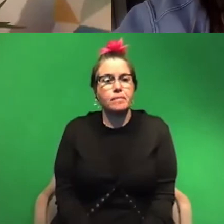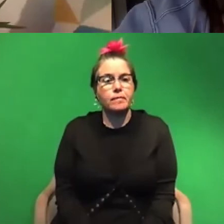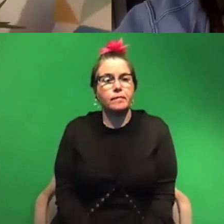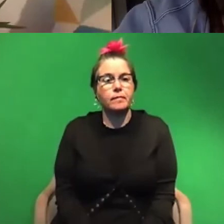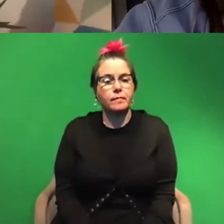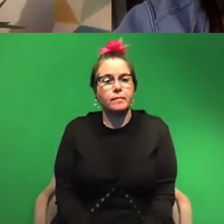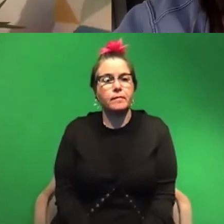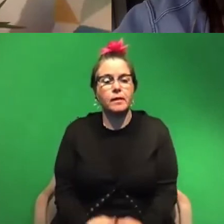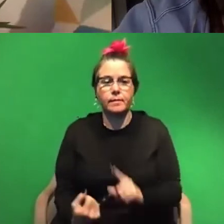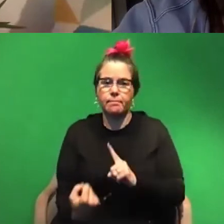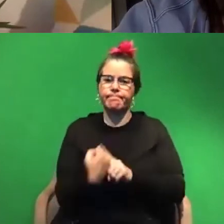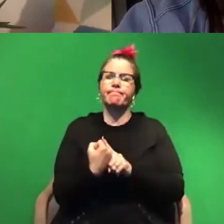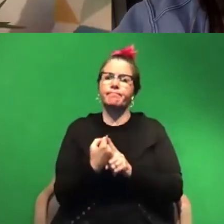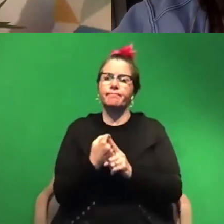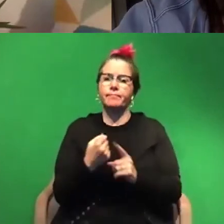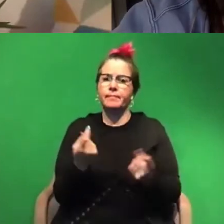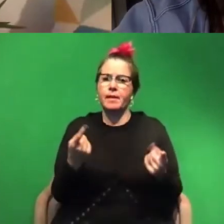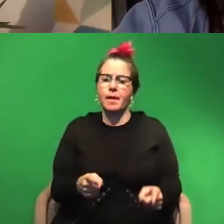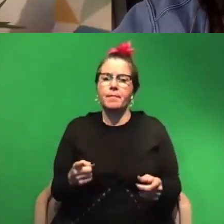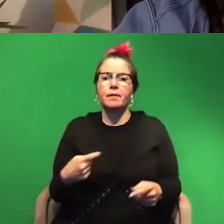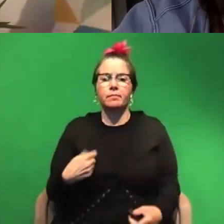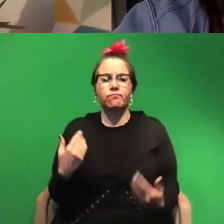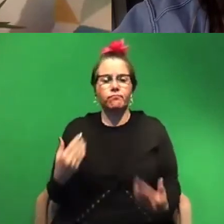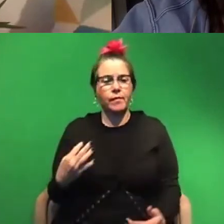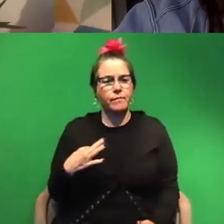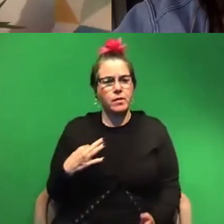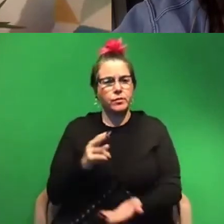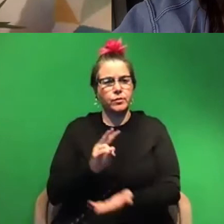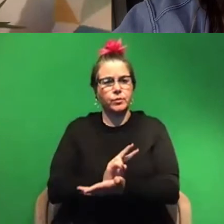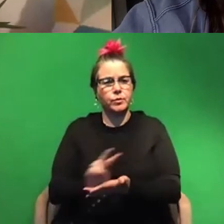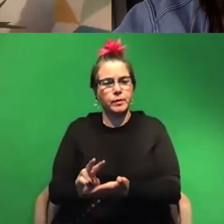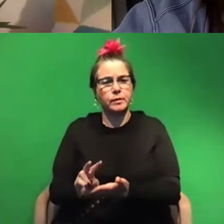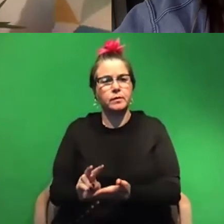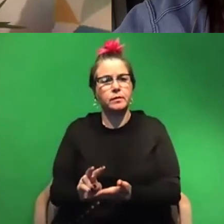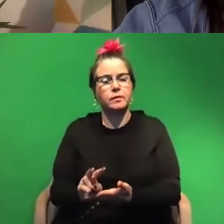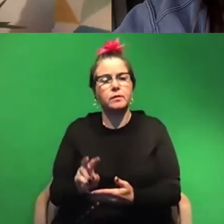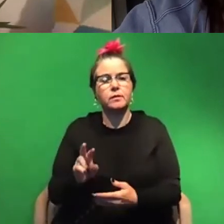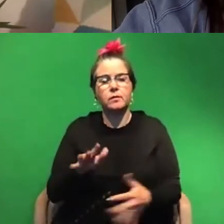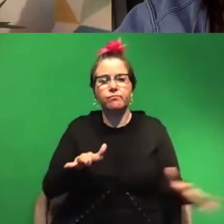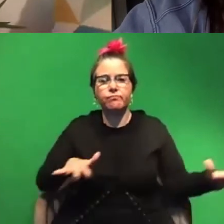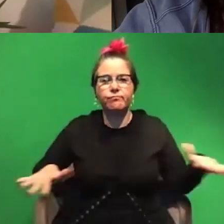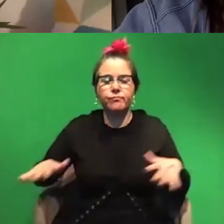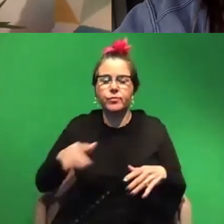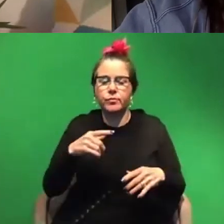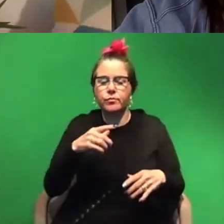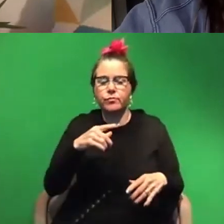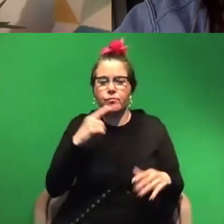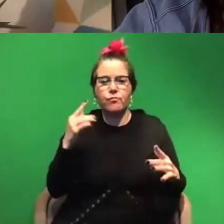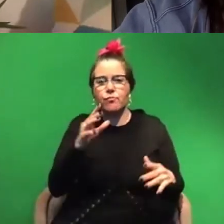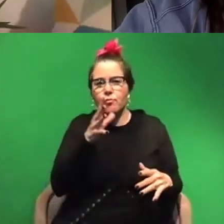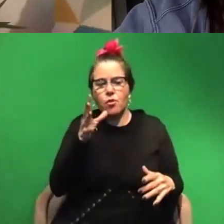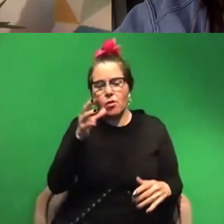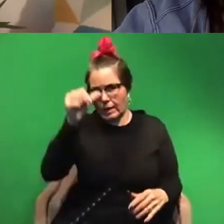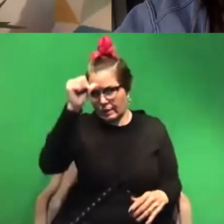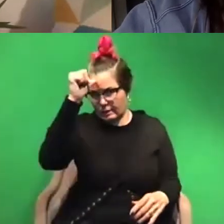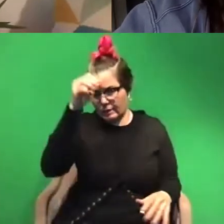life-changing experience when I volunteered for 2 weeks in rural India, and I essentially